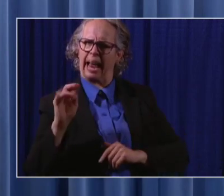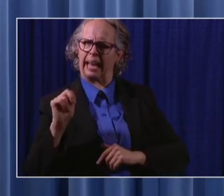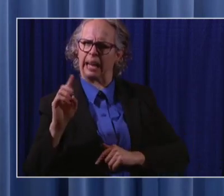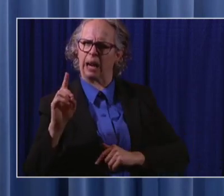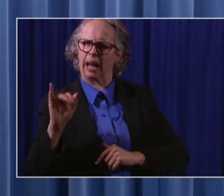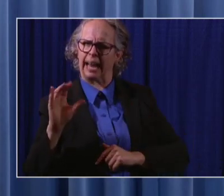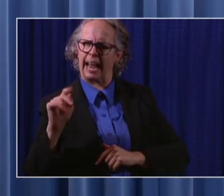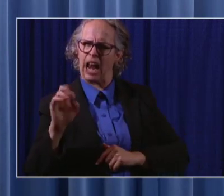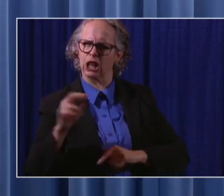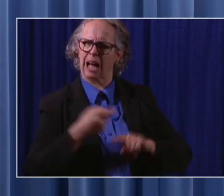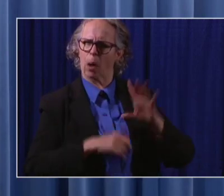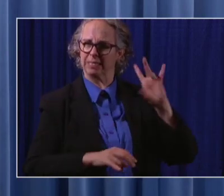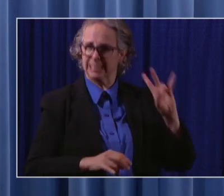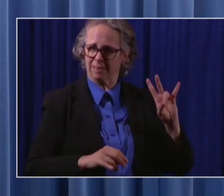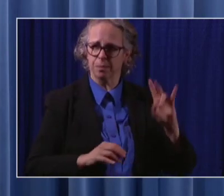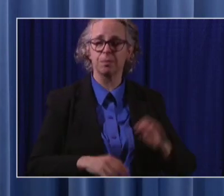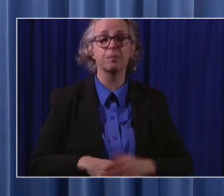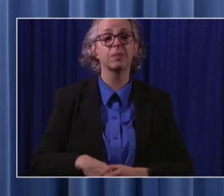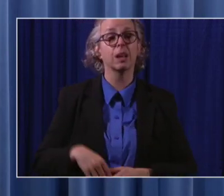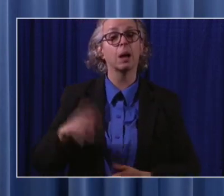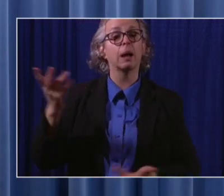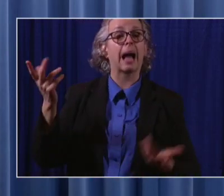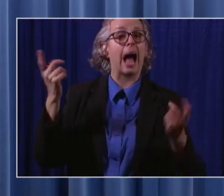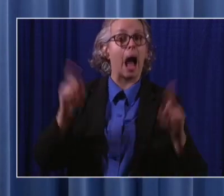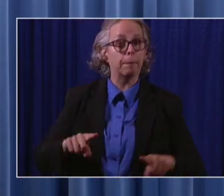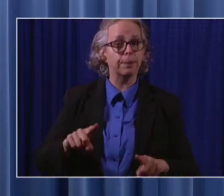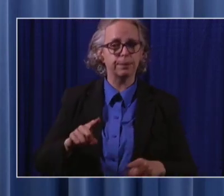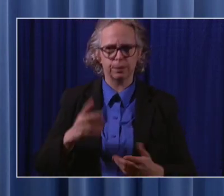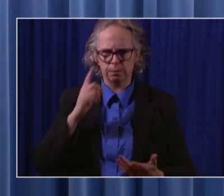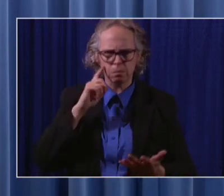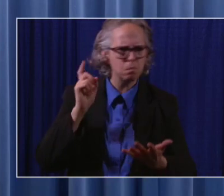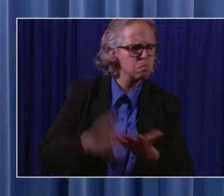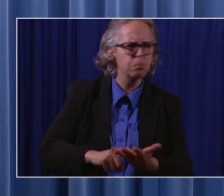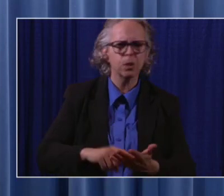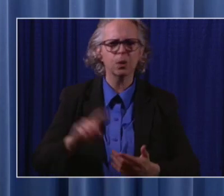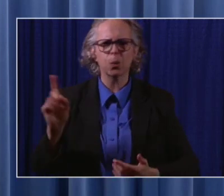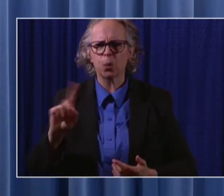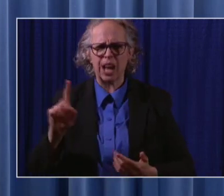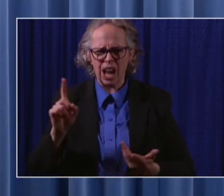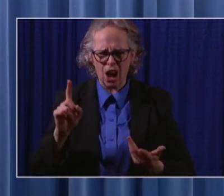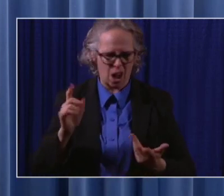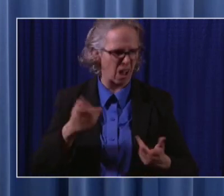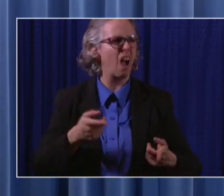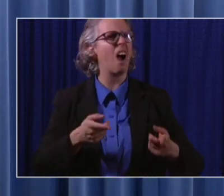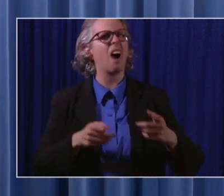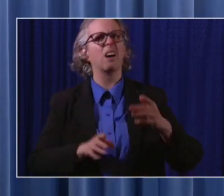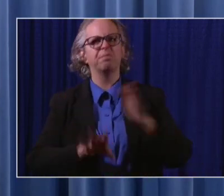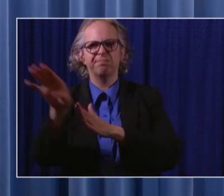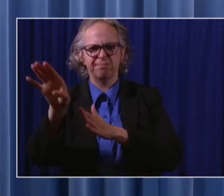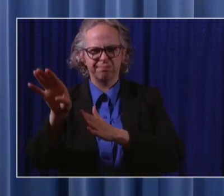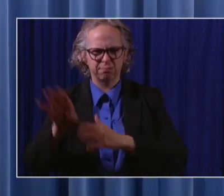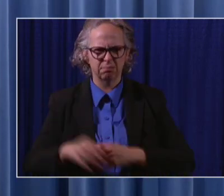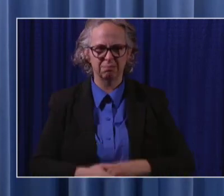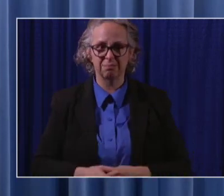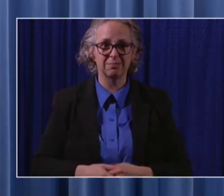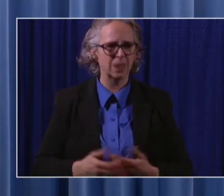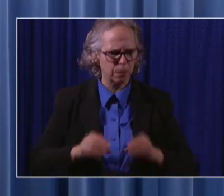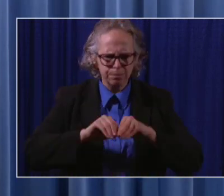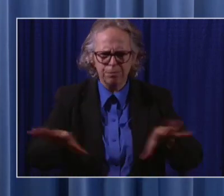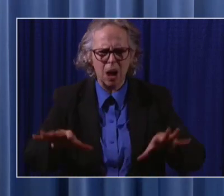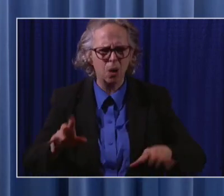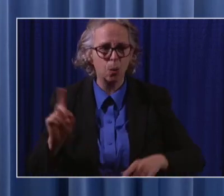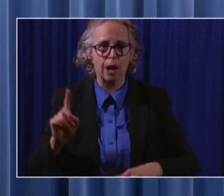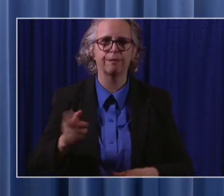coronavirus-like illness. Again, an early indicator. County moving in the wrong direction. Lawrence County has had several outbreaks that are connected to funerals,